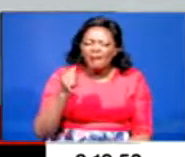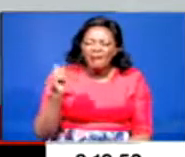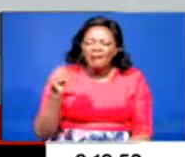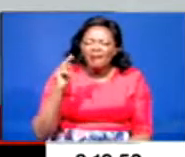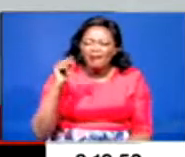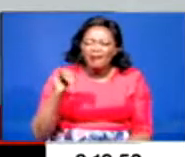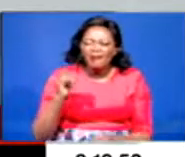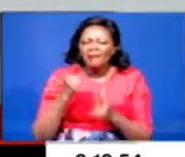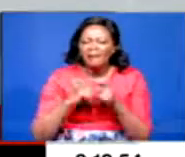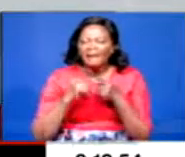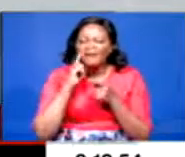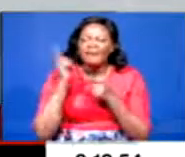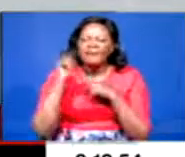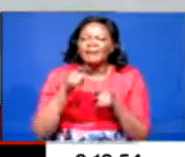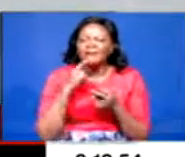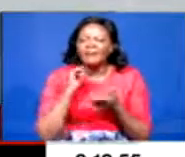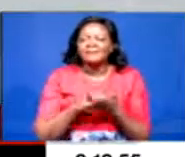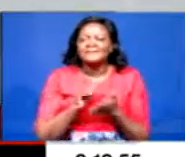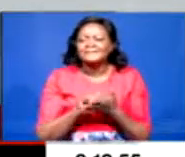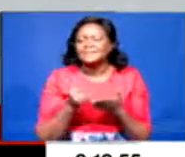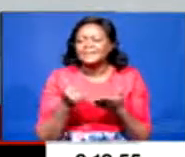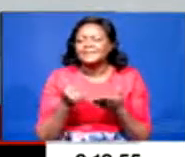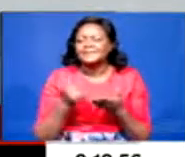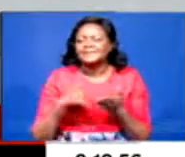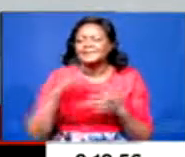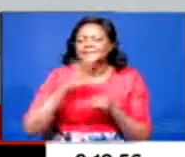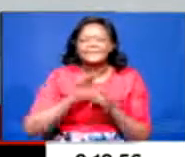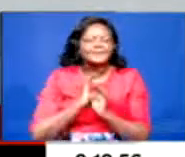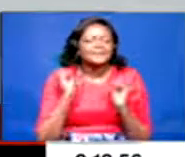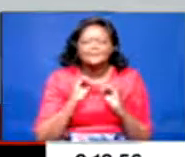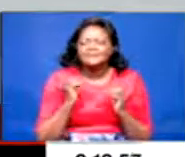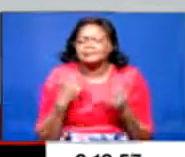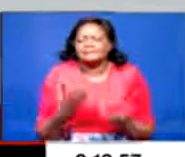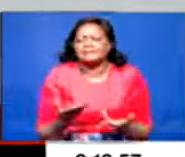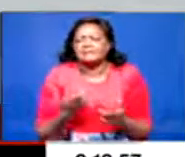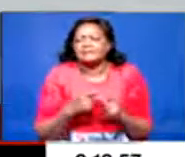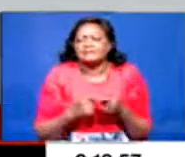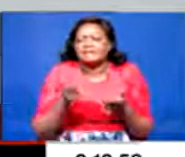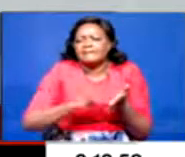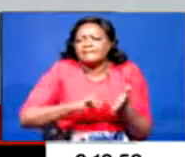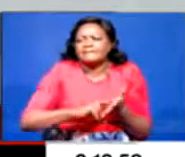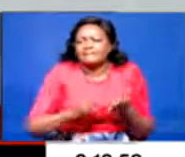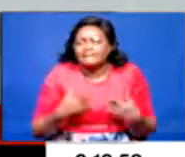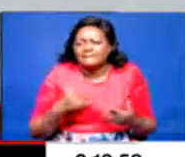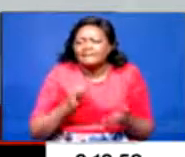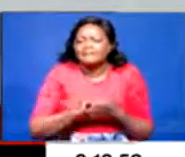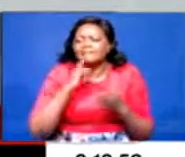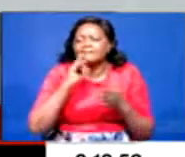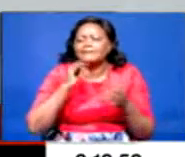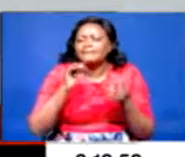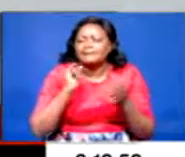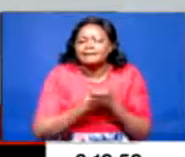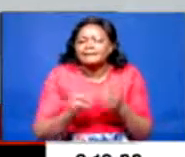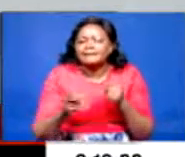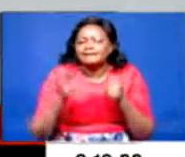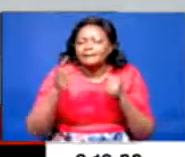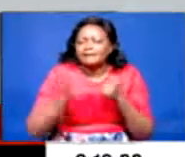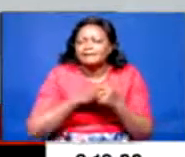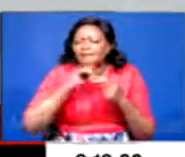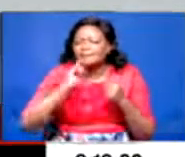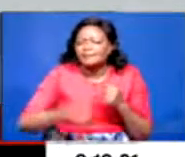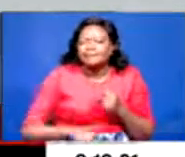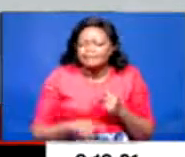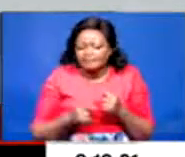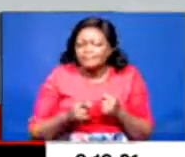tell us that Tharaka Nithi has produced 700,000 votes. Yes. We'll be like, how? And we have the register that tells us there are only 29,000 registered voters there. My numbers